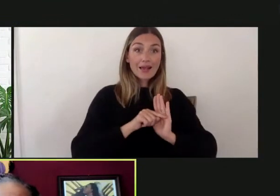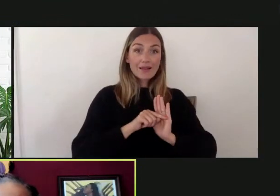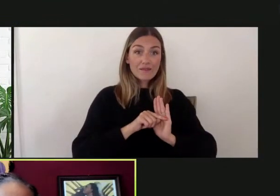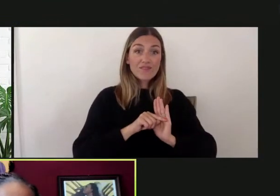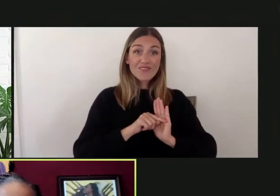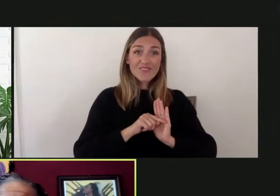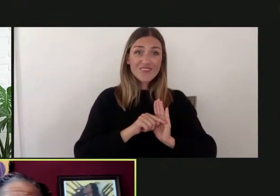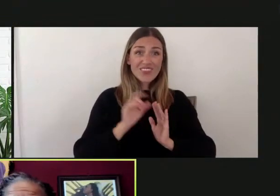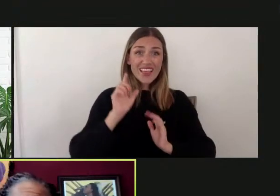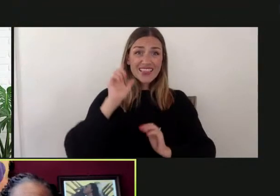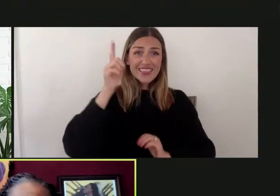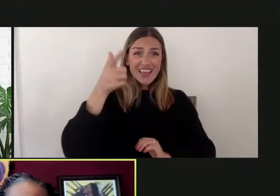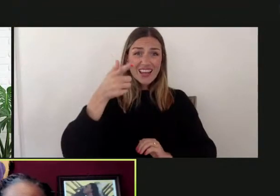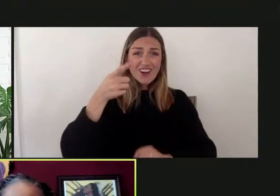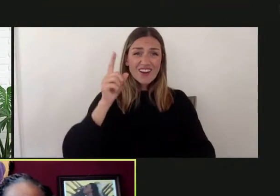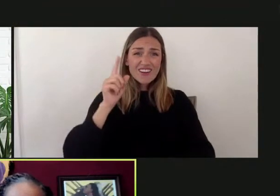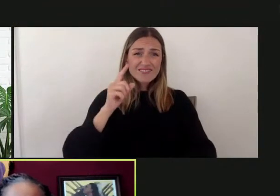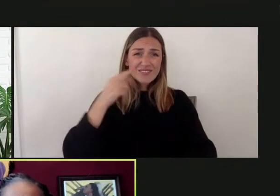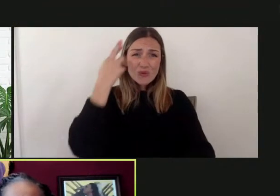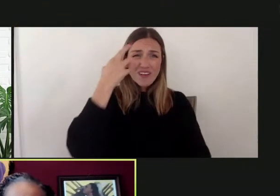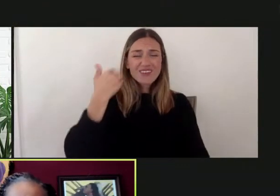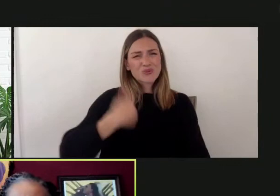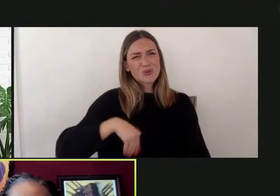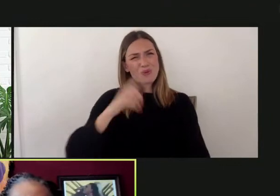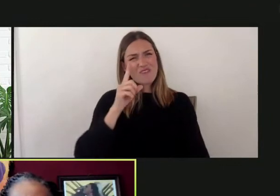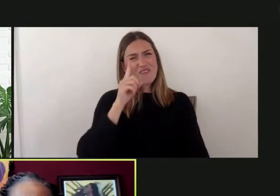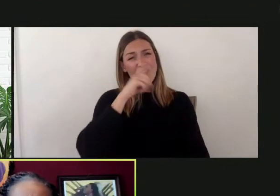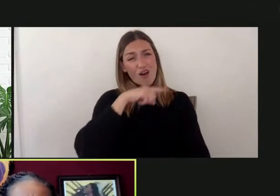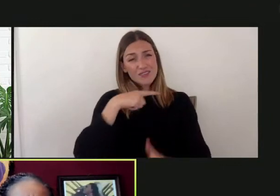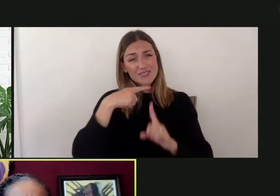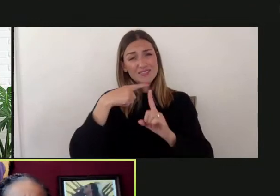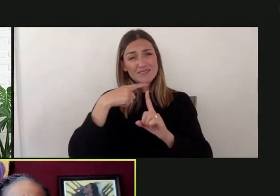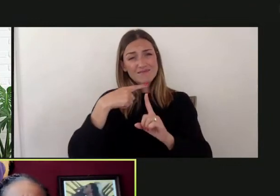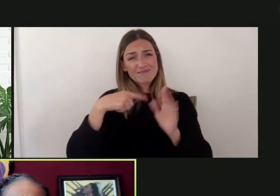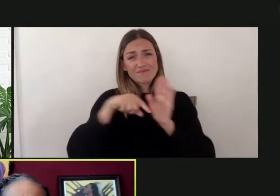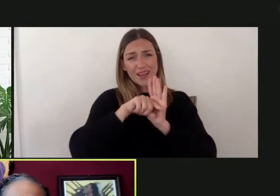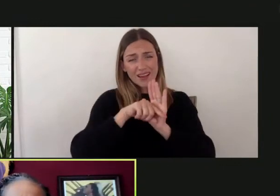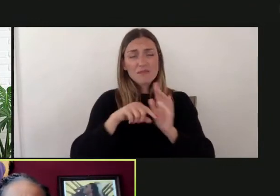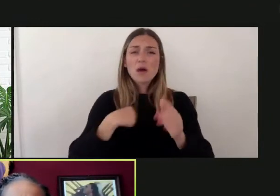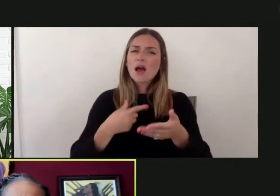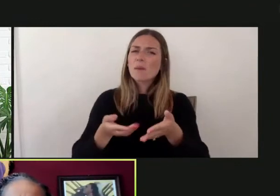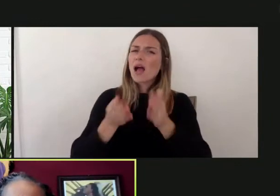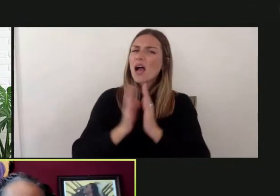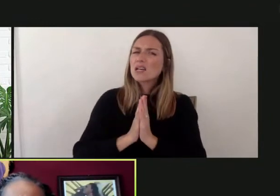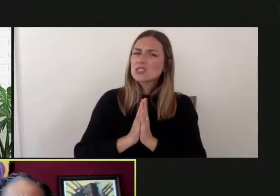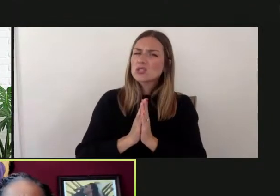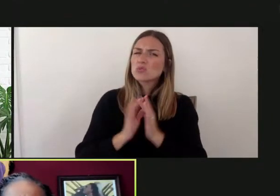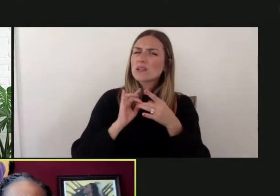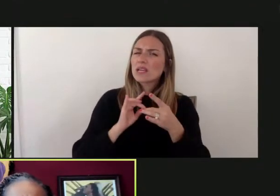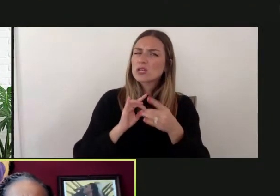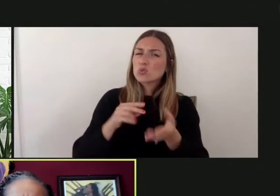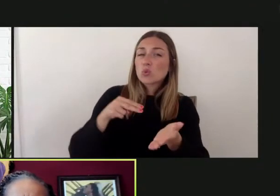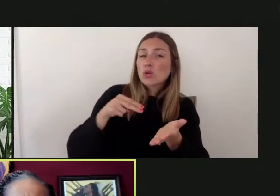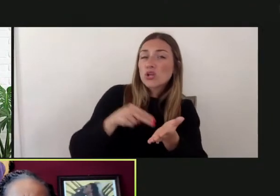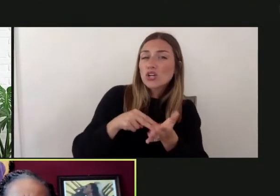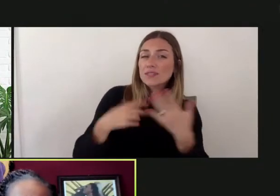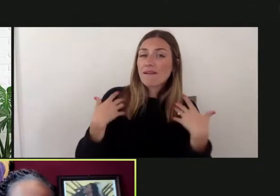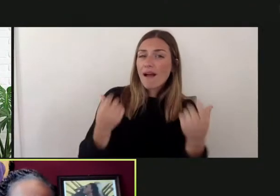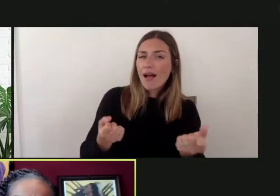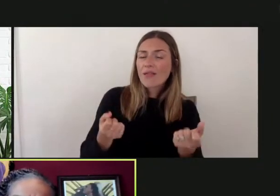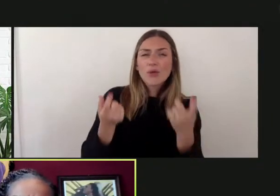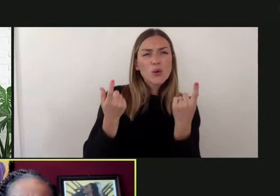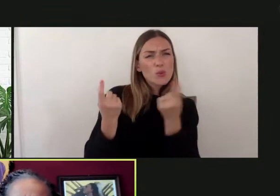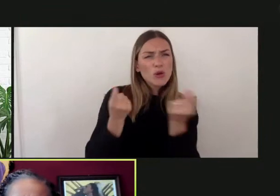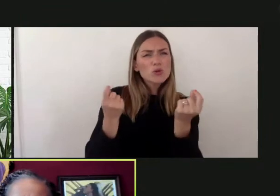that's later called a false positive. Just kind of asking you from the perspective of a nurse in the health department, how should we